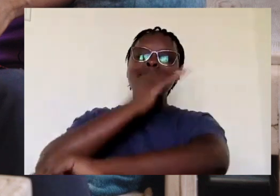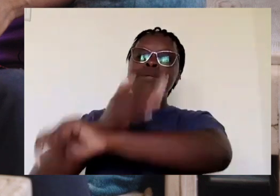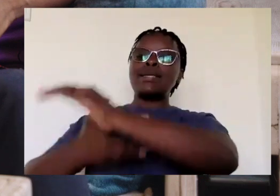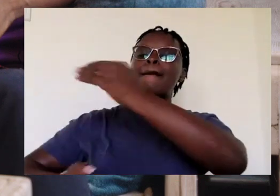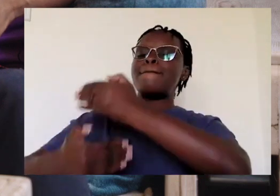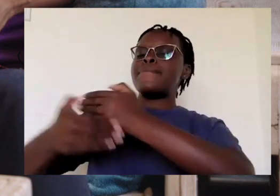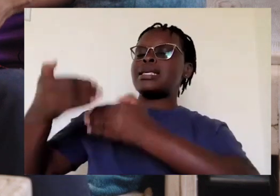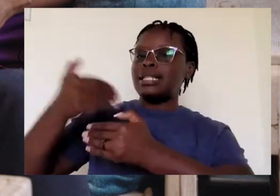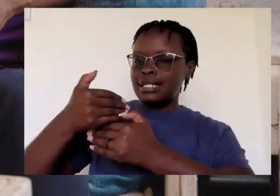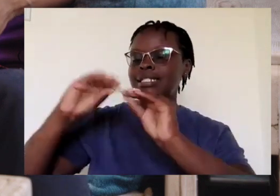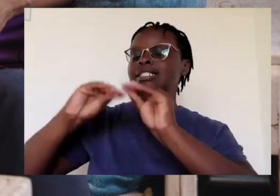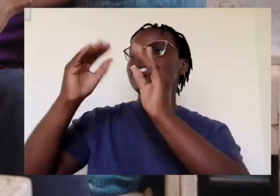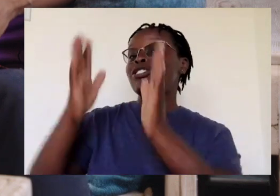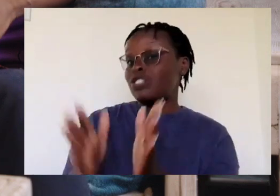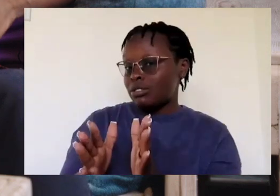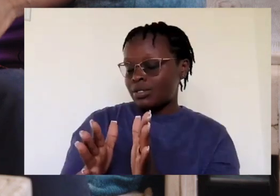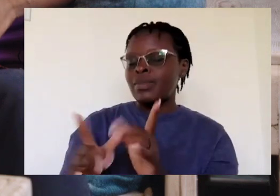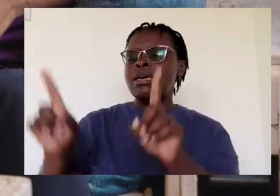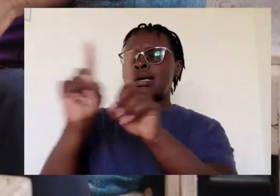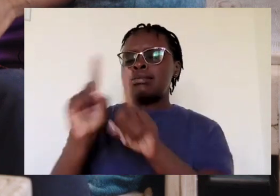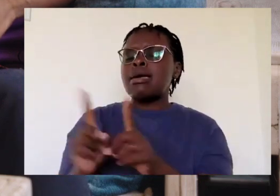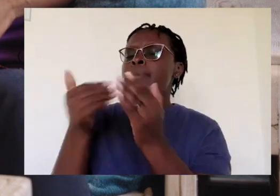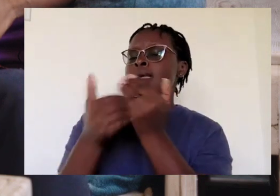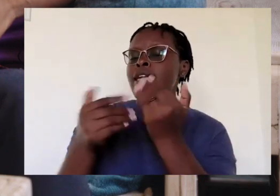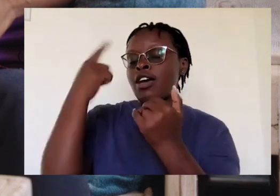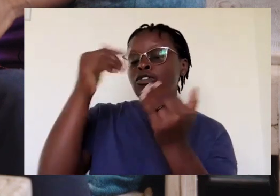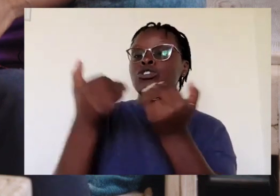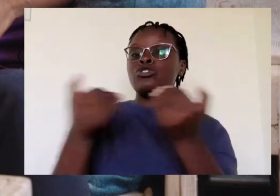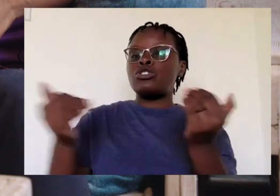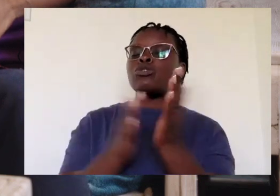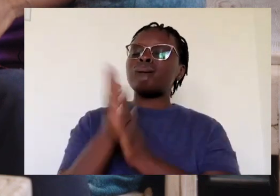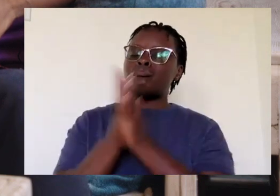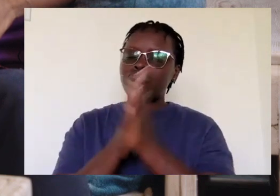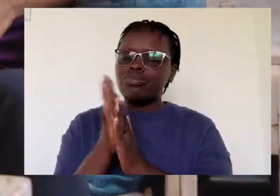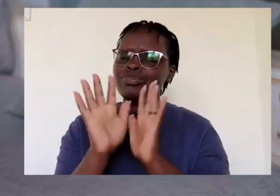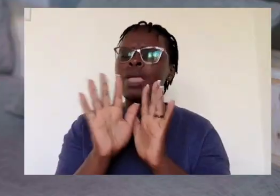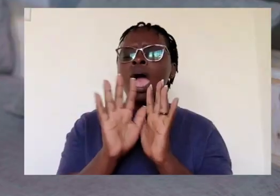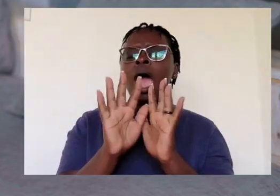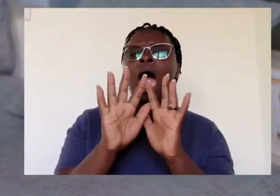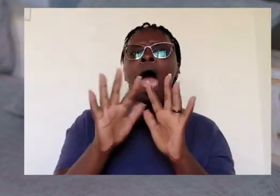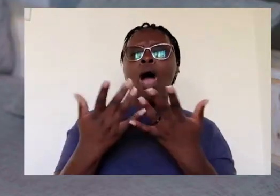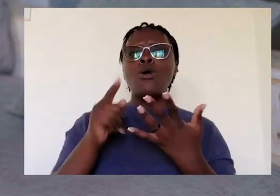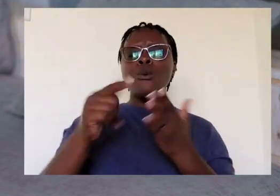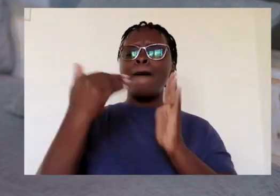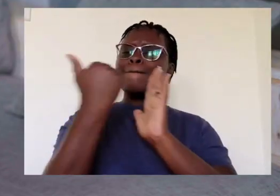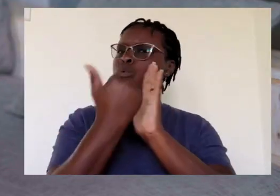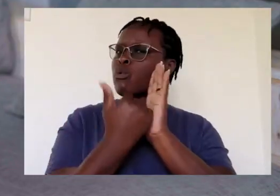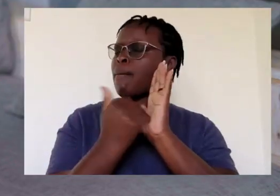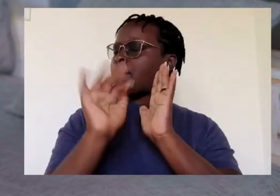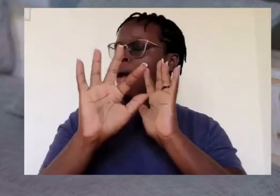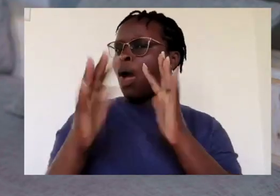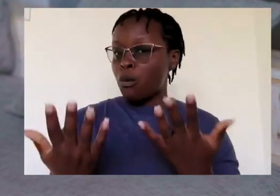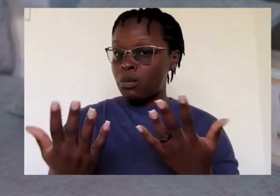also learners who are very curious to come up with innovation using technology. Yeah, so I'm curious, maybe talk us through some of the programs that